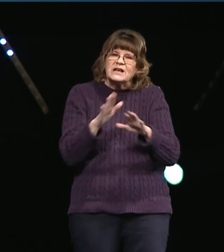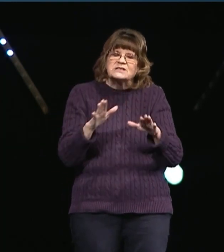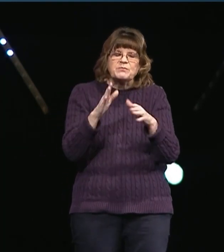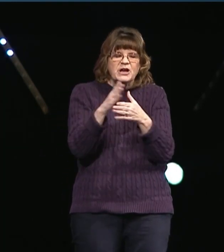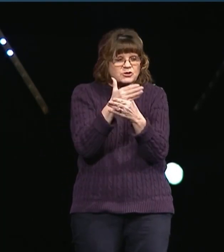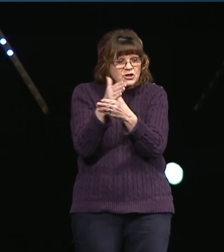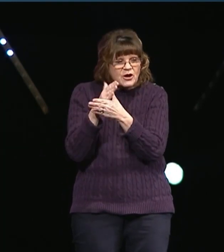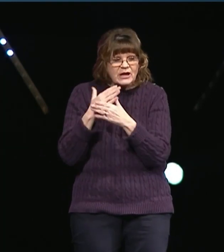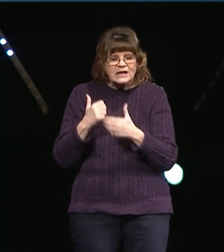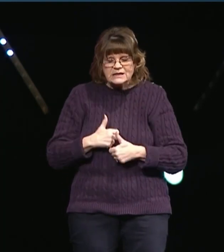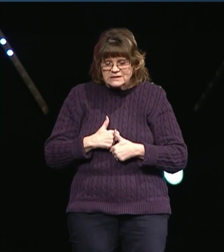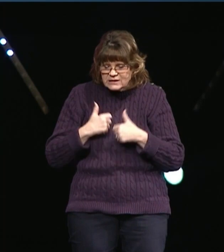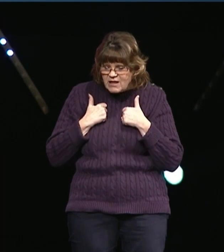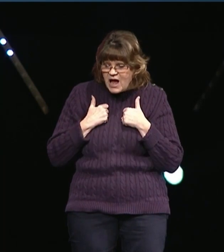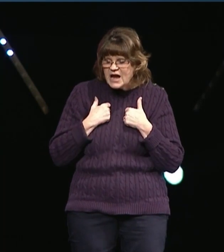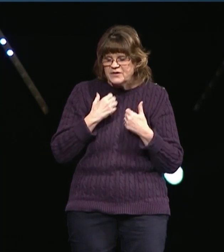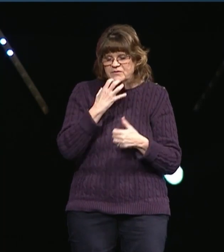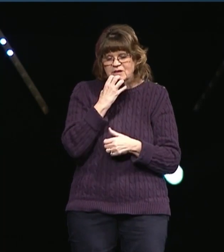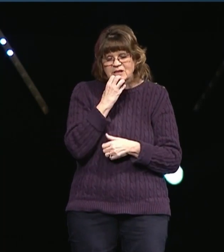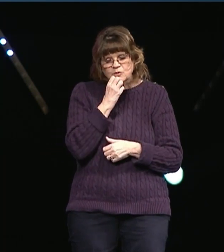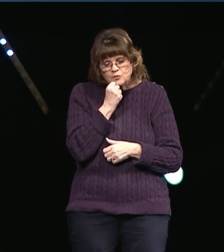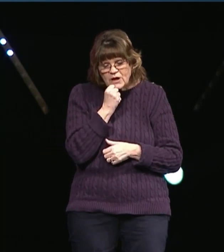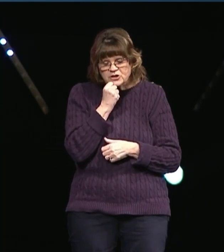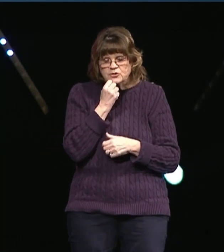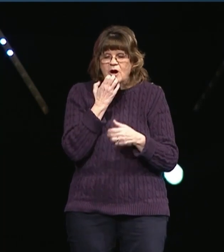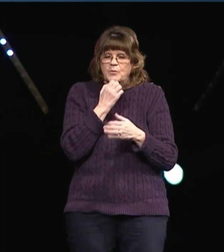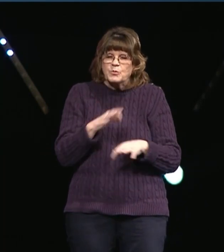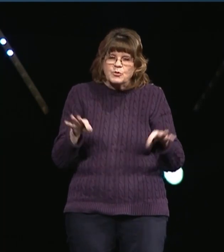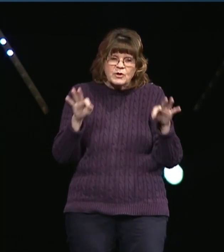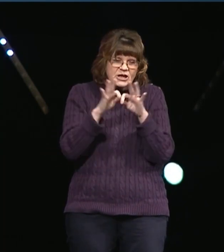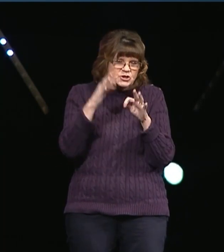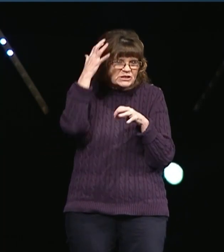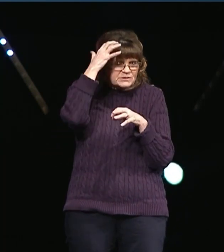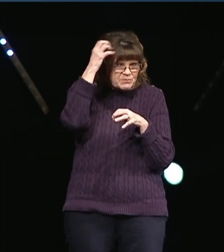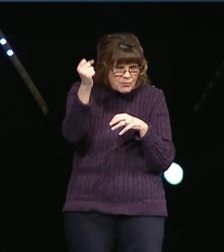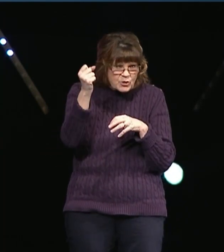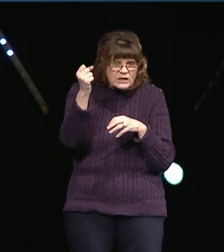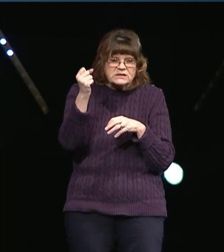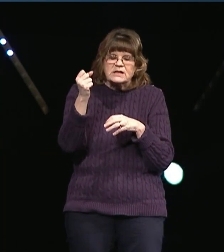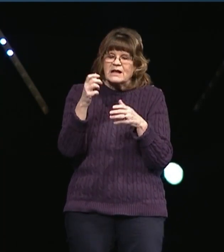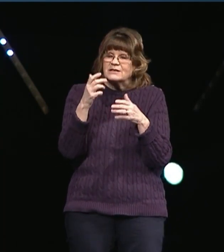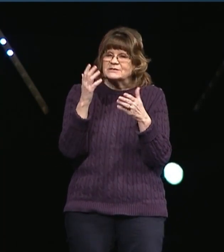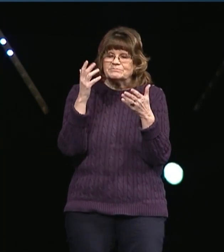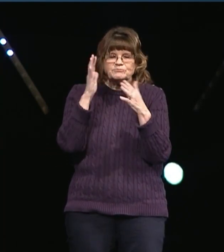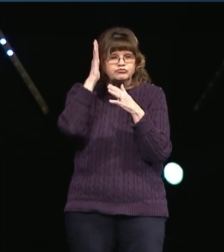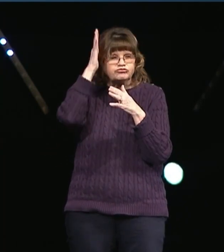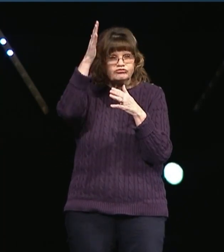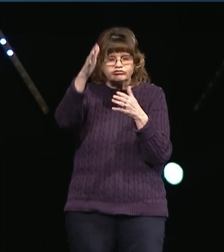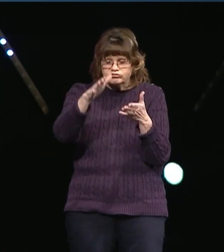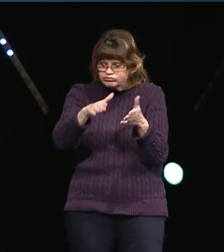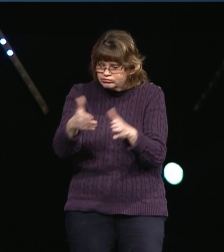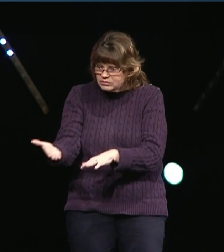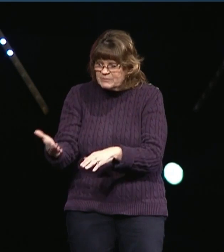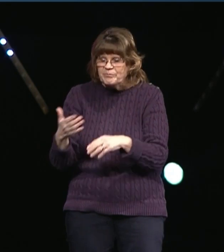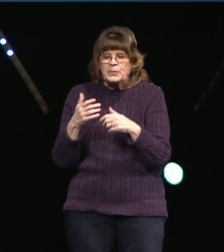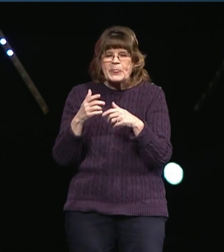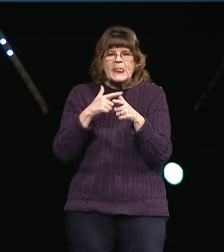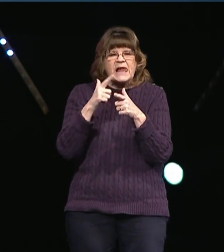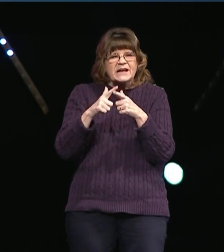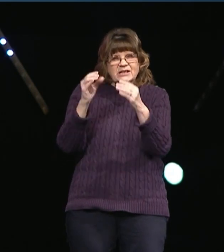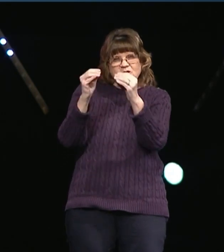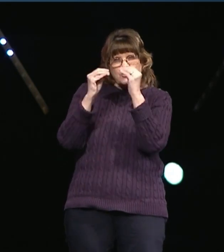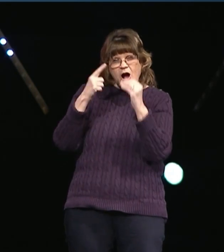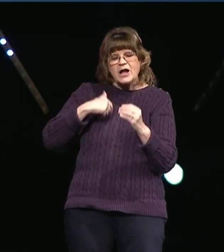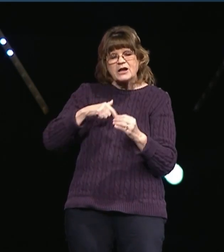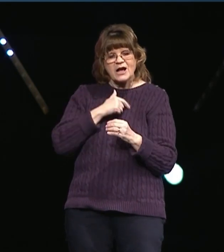with us, and we will continue to treasure all our precious memories with him long after he has passed. Dennis was a remarkable man who taught us to wear